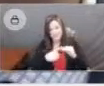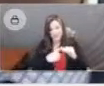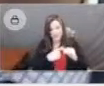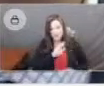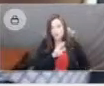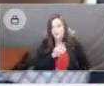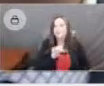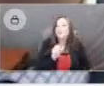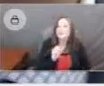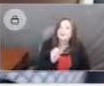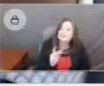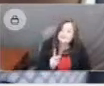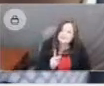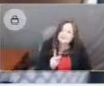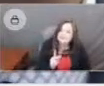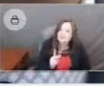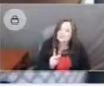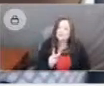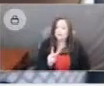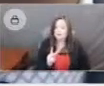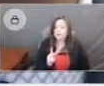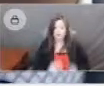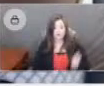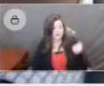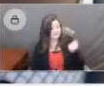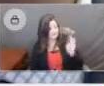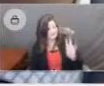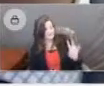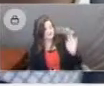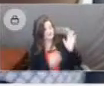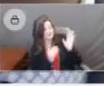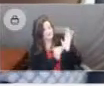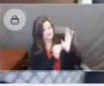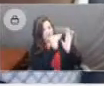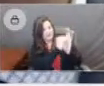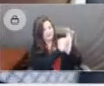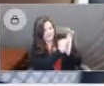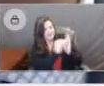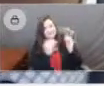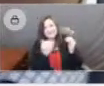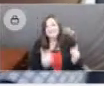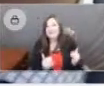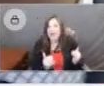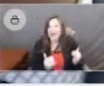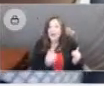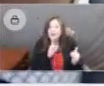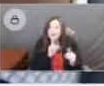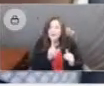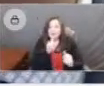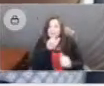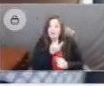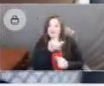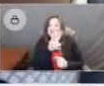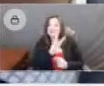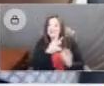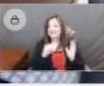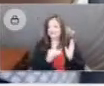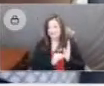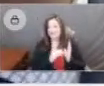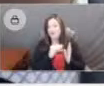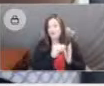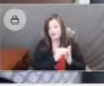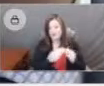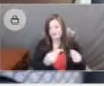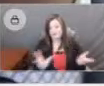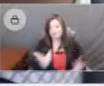risk. And so out of 17 million, and now we're now over 26 million doses of the vaccine